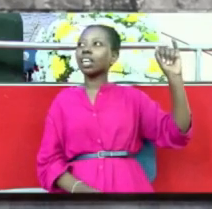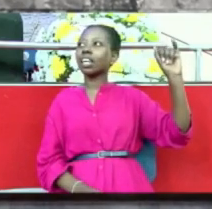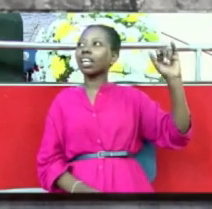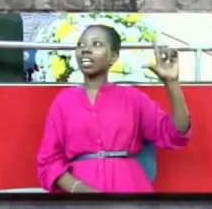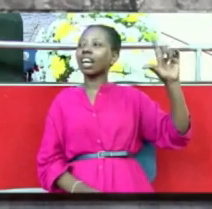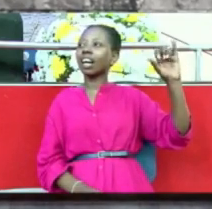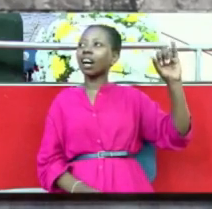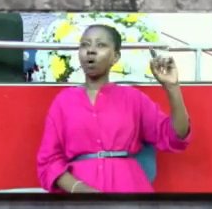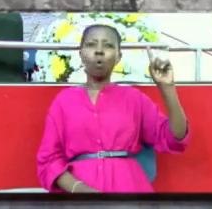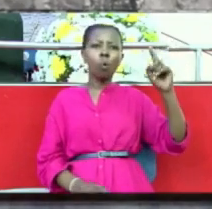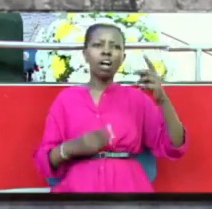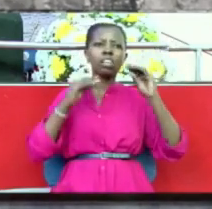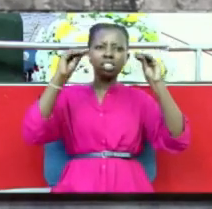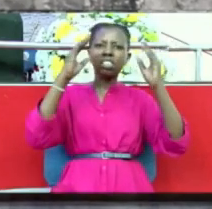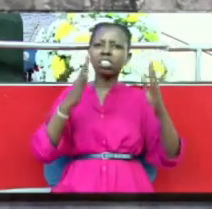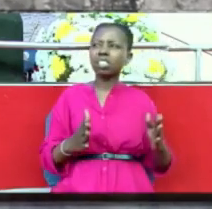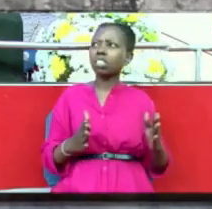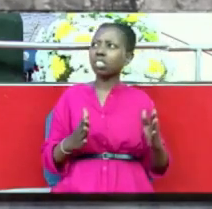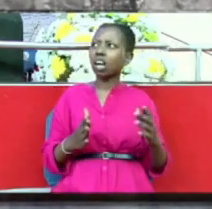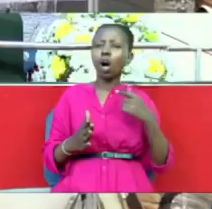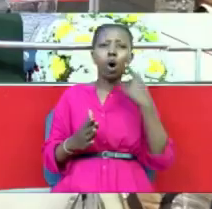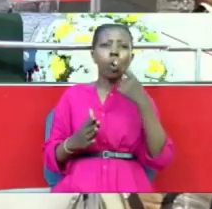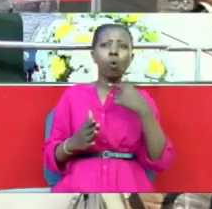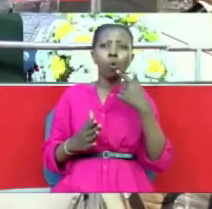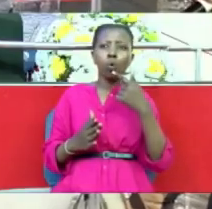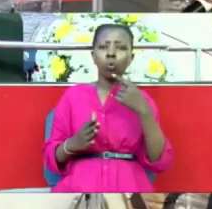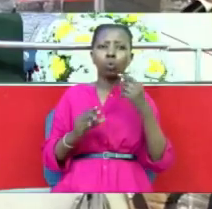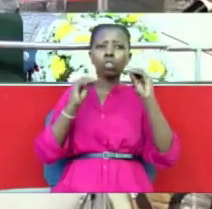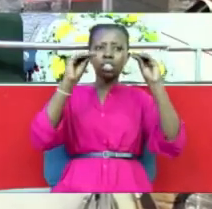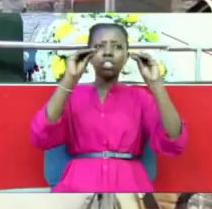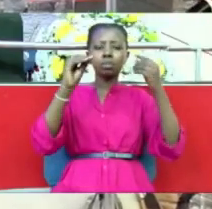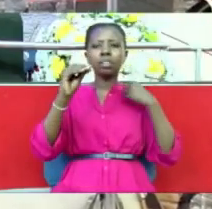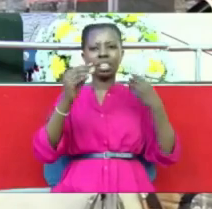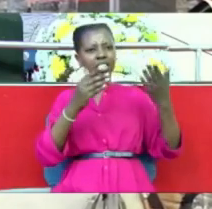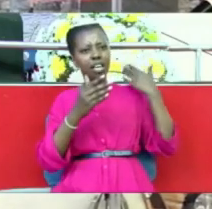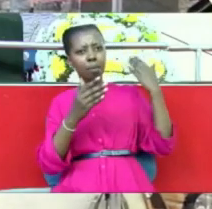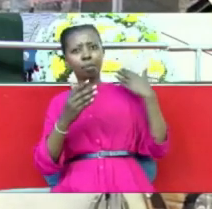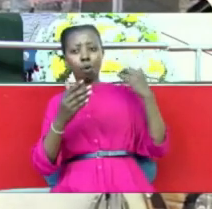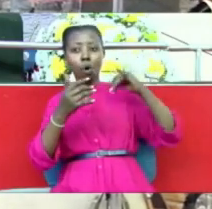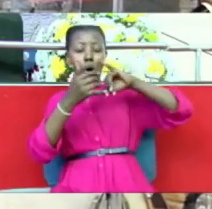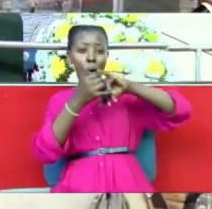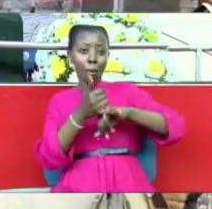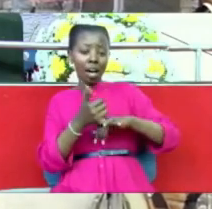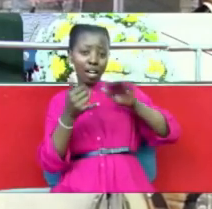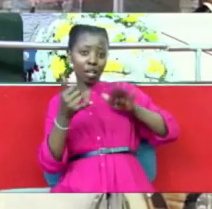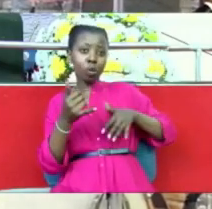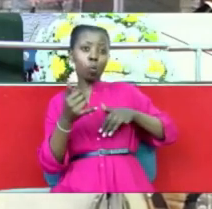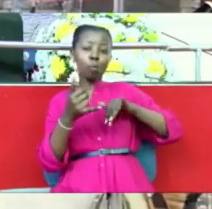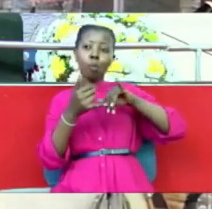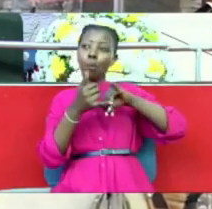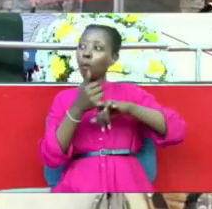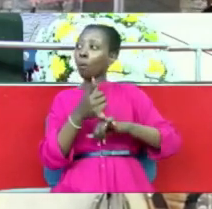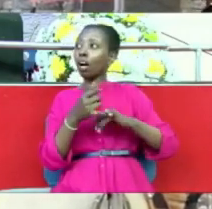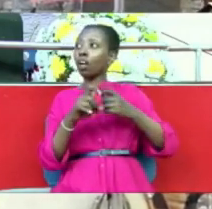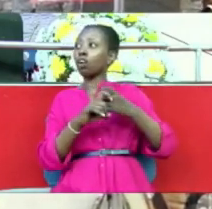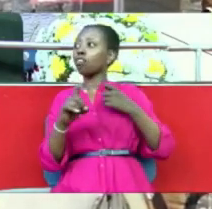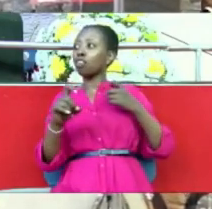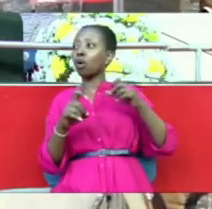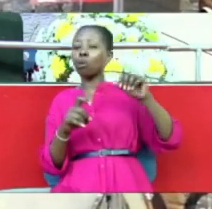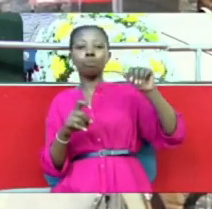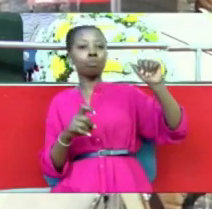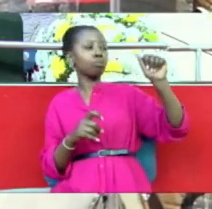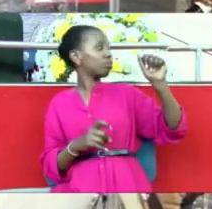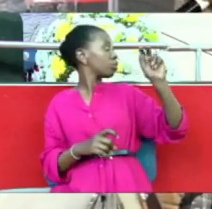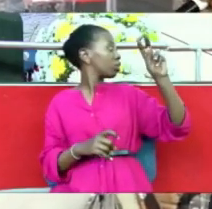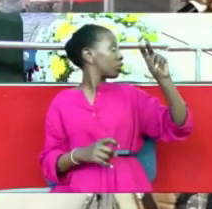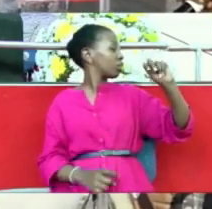drawing, had married a lady from New Zealand. He was from Meru. My teacher was